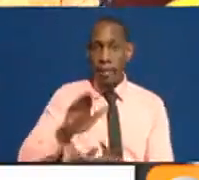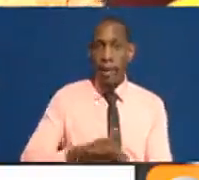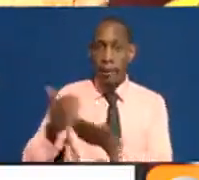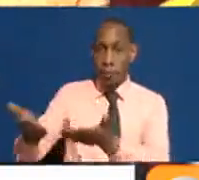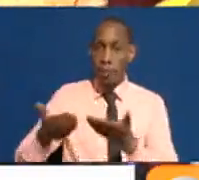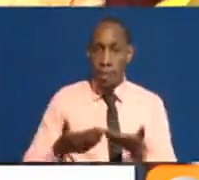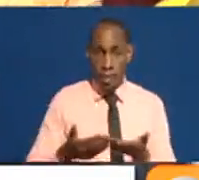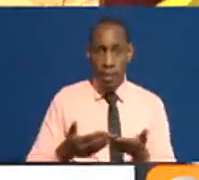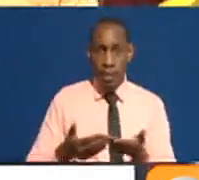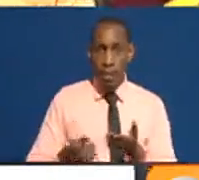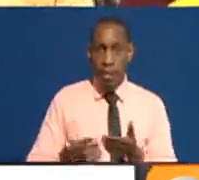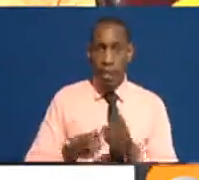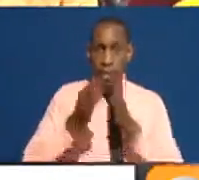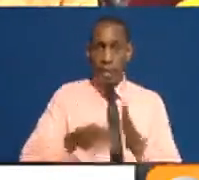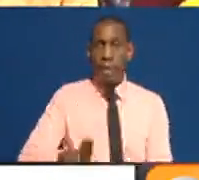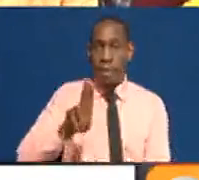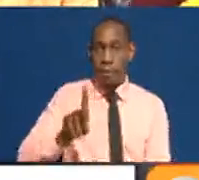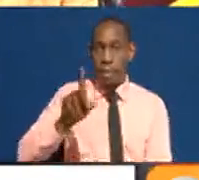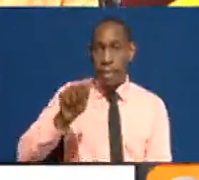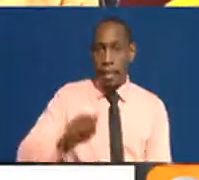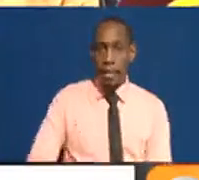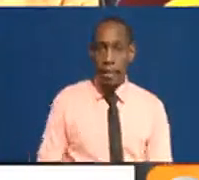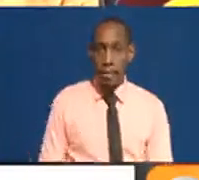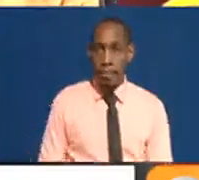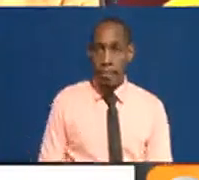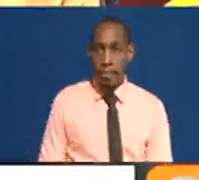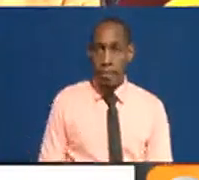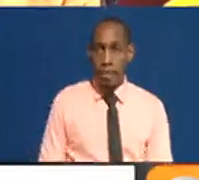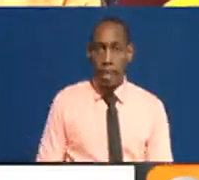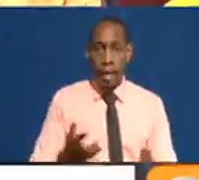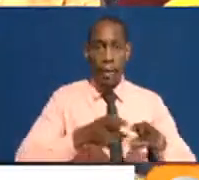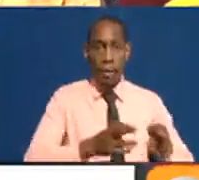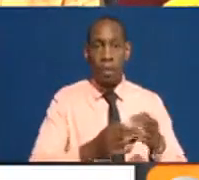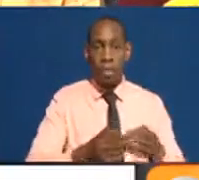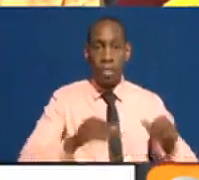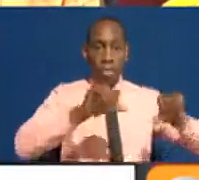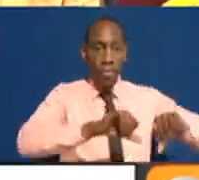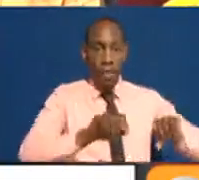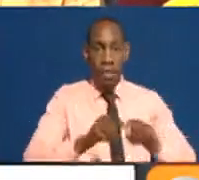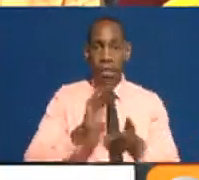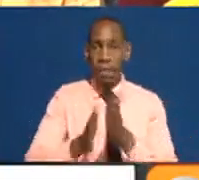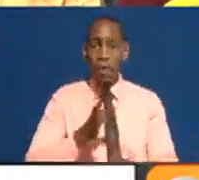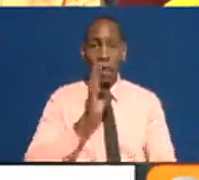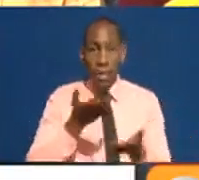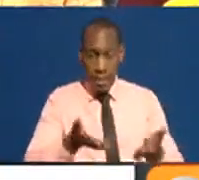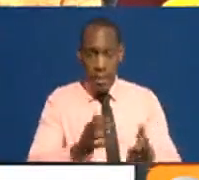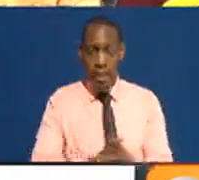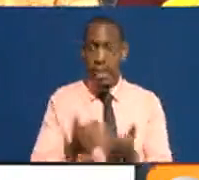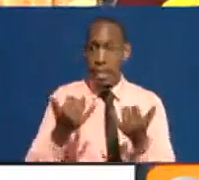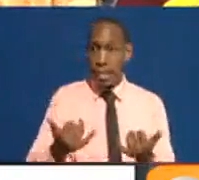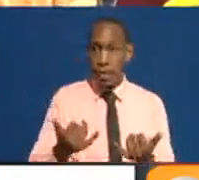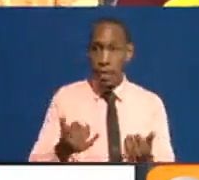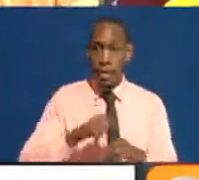mutulete mjumbe wa UDA. Si hapa barabara ni mbaya? Si hapa hakuna maji?